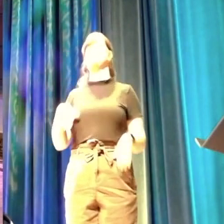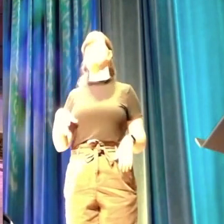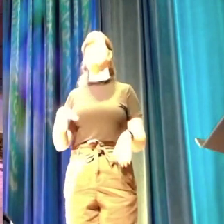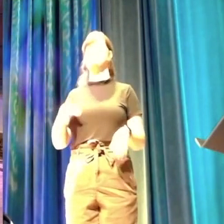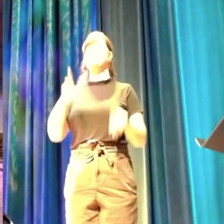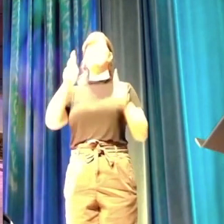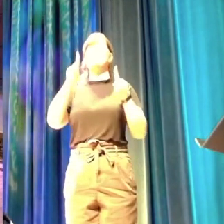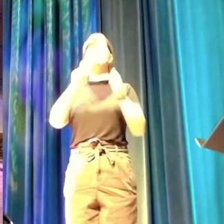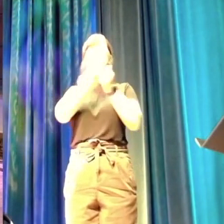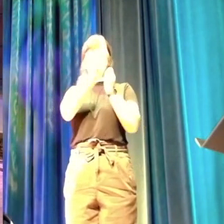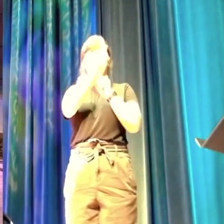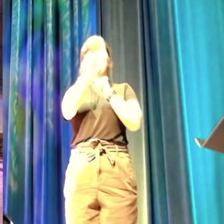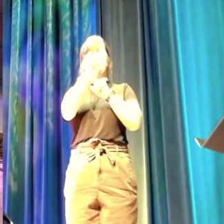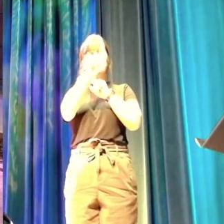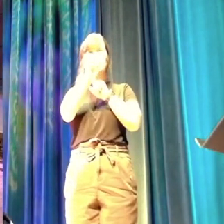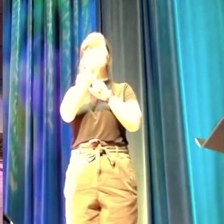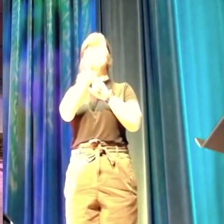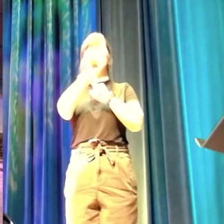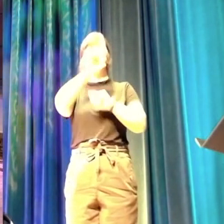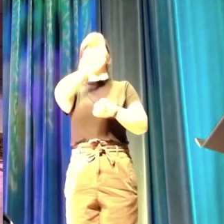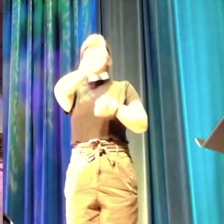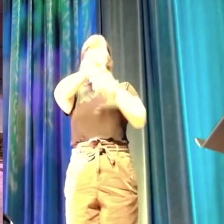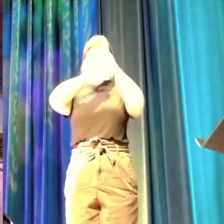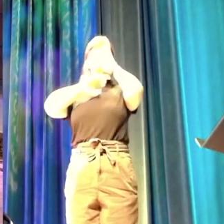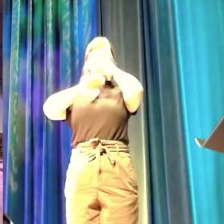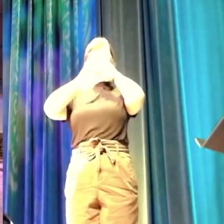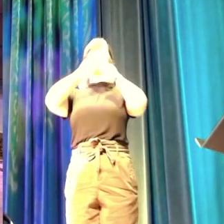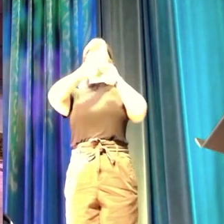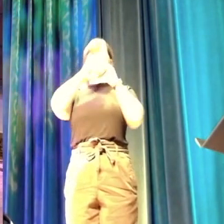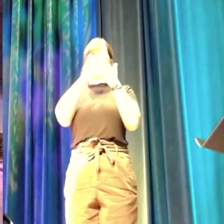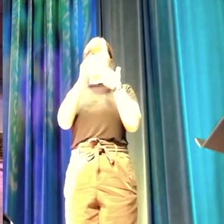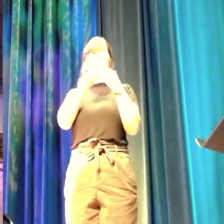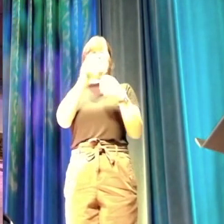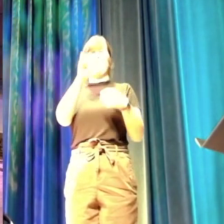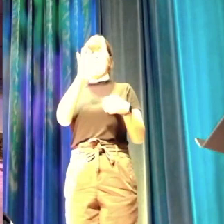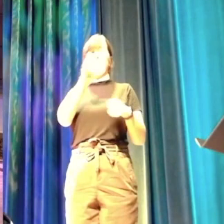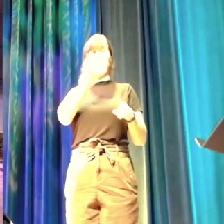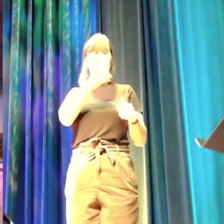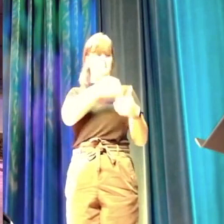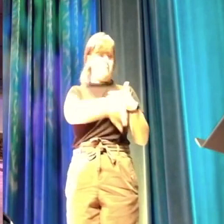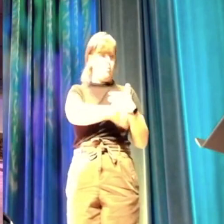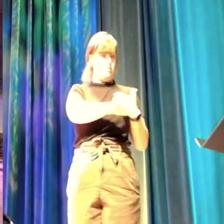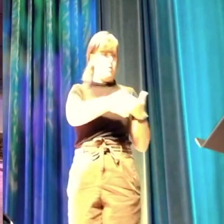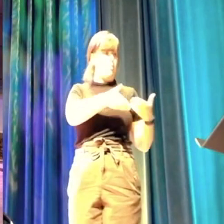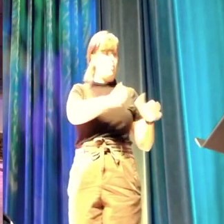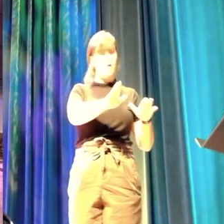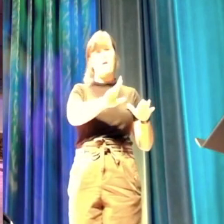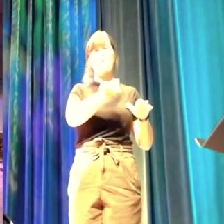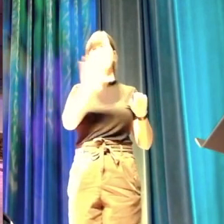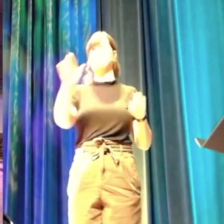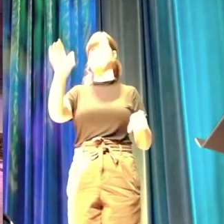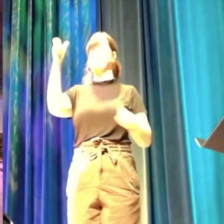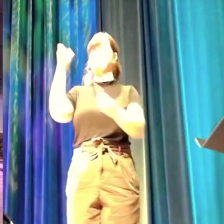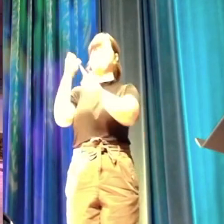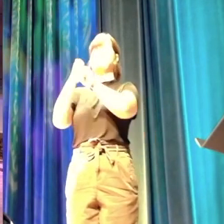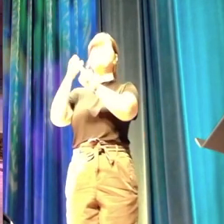with a disability, whether congenital or acquired, is part of the human